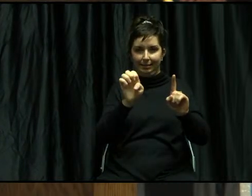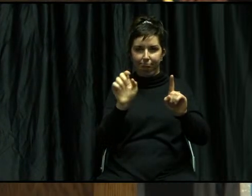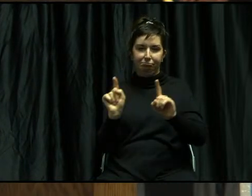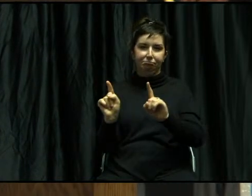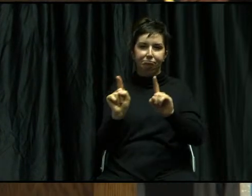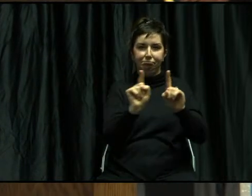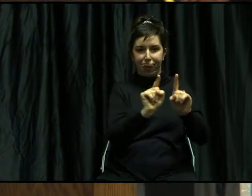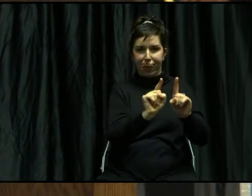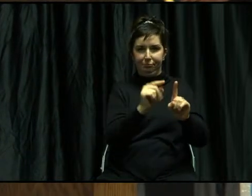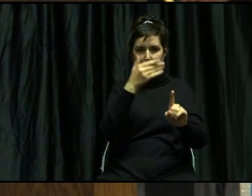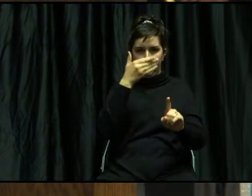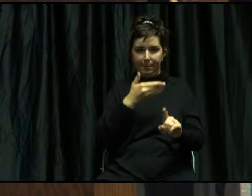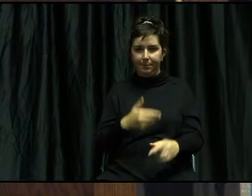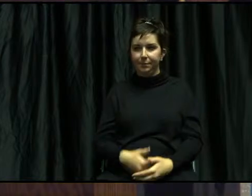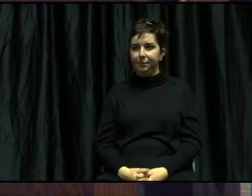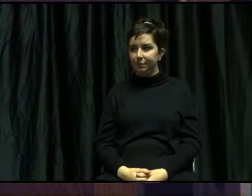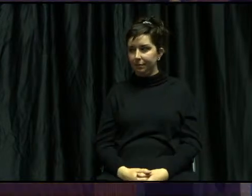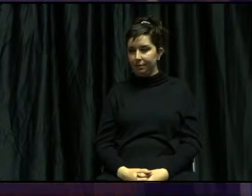hooding.